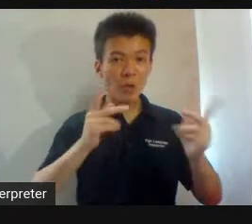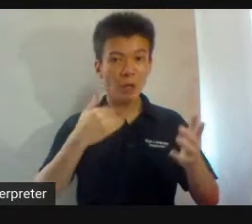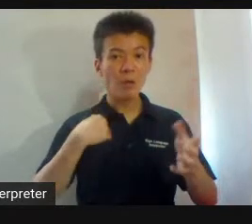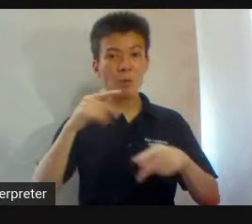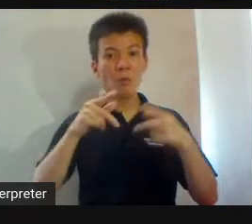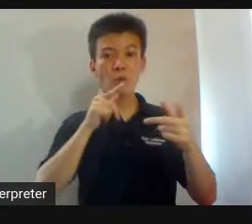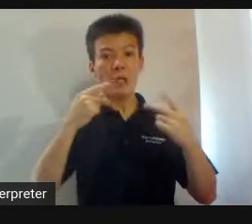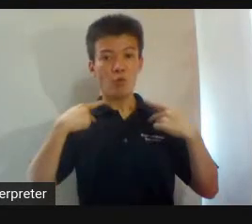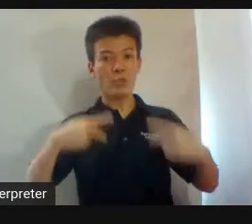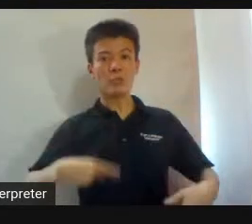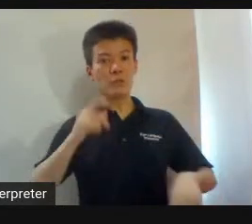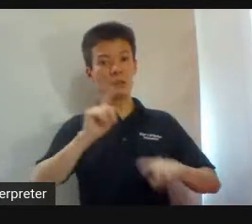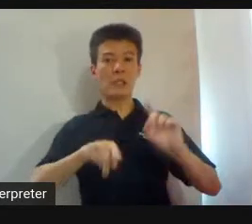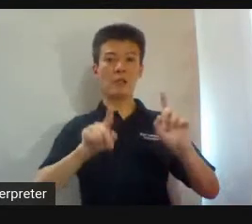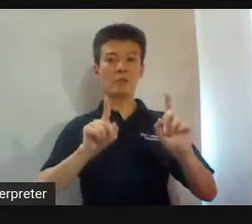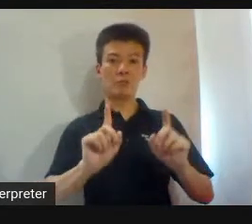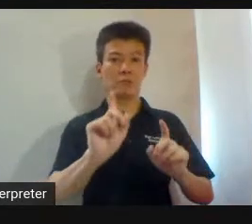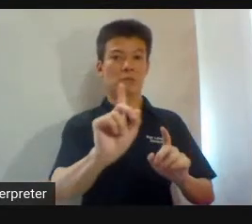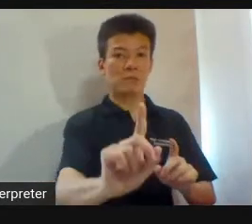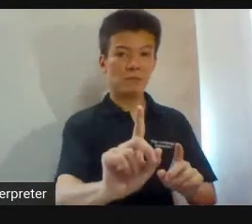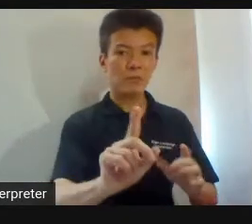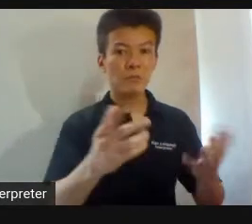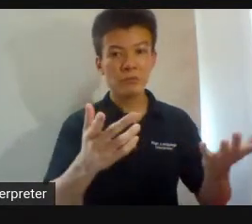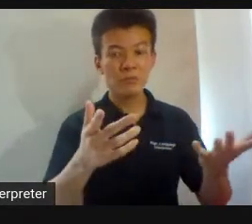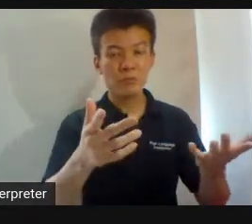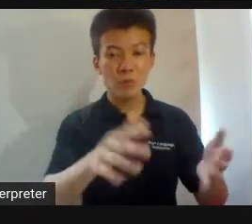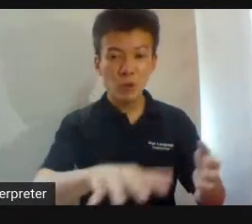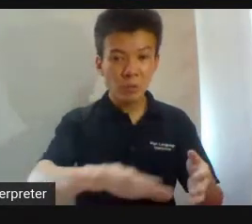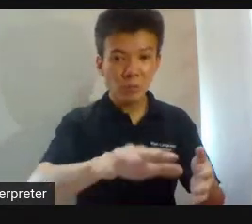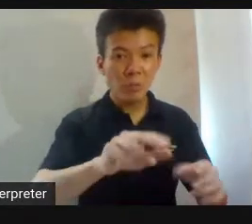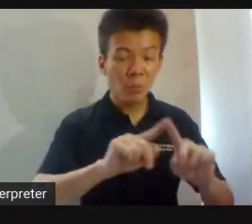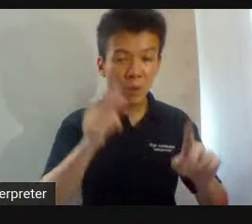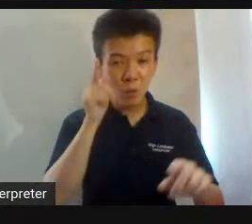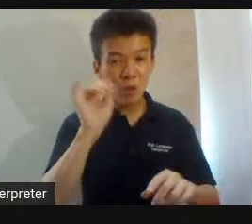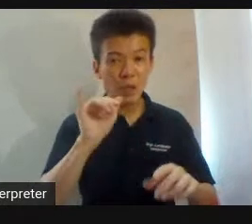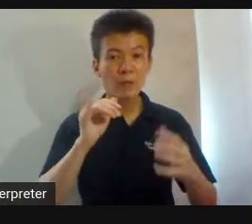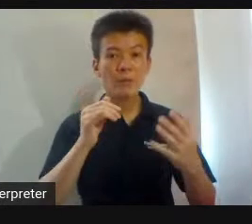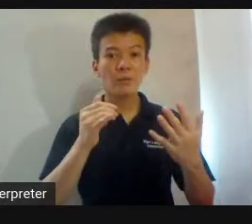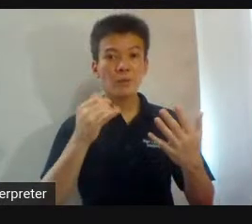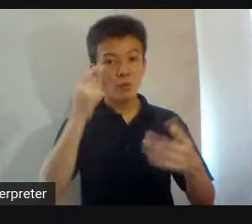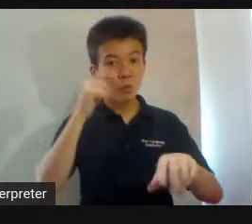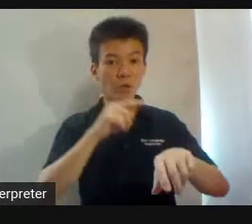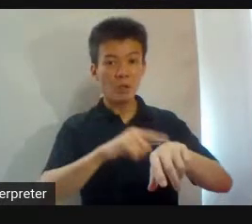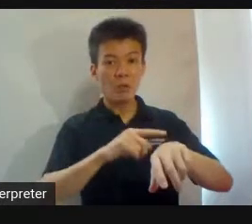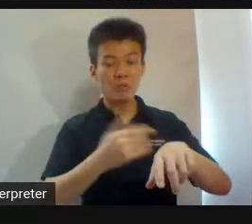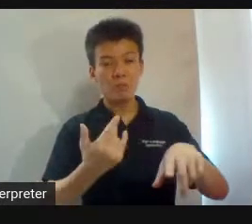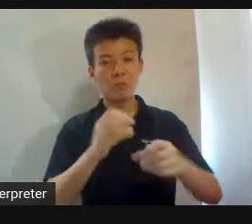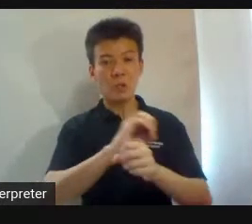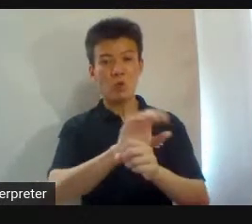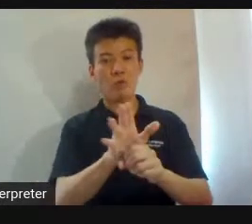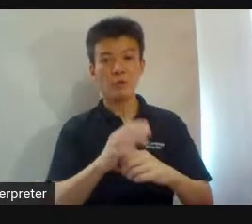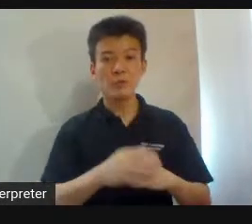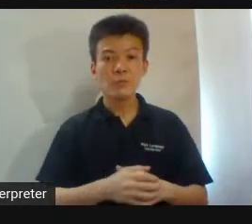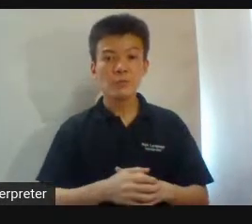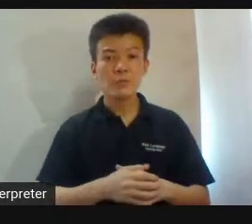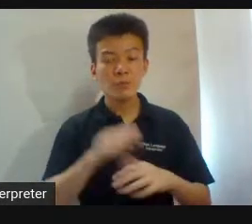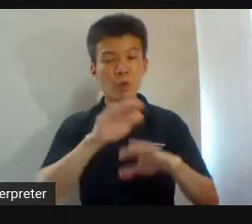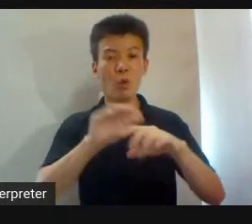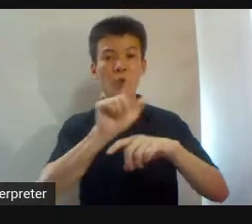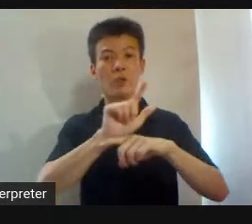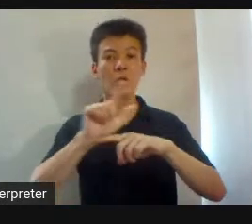are physically unable to make it to the space. But it seems like, you know, in times of COVID, the